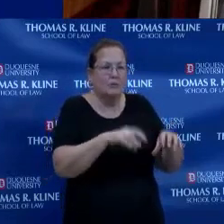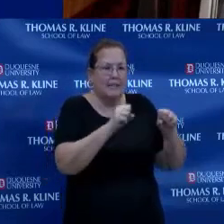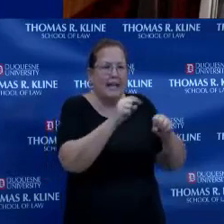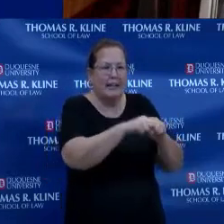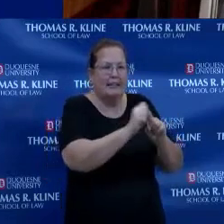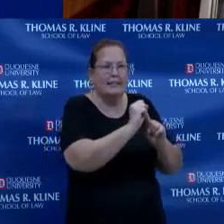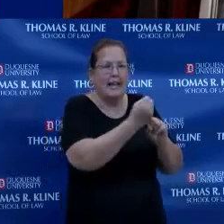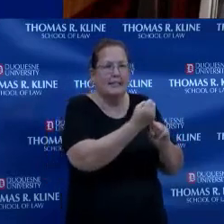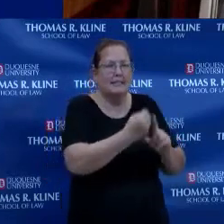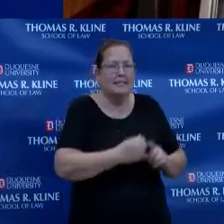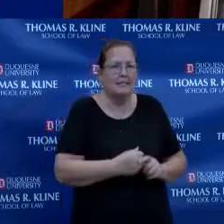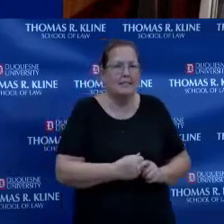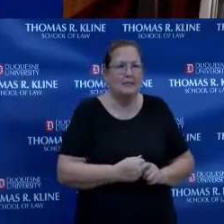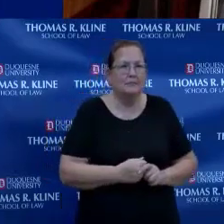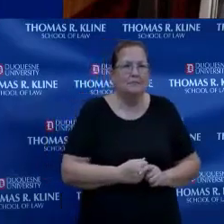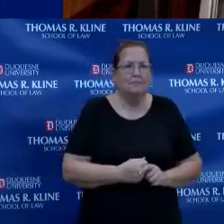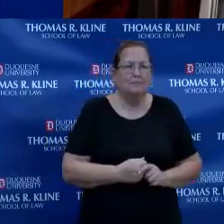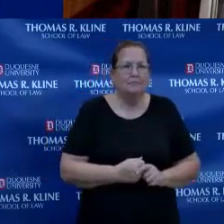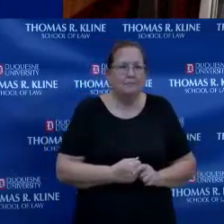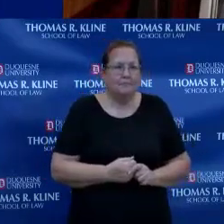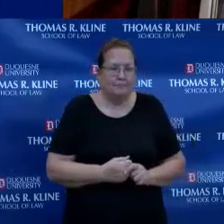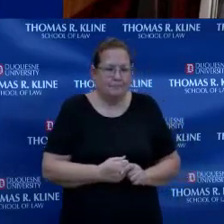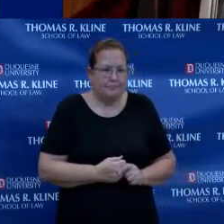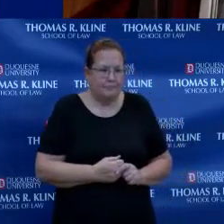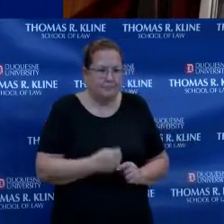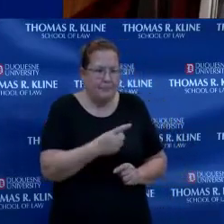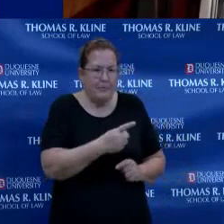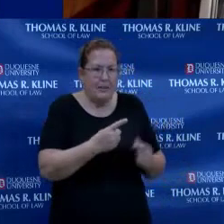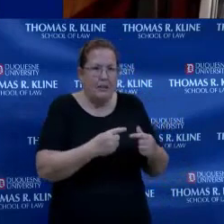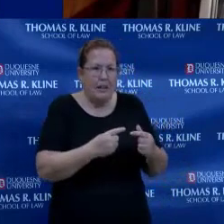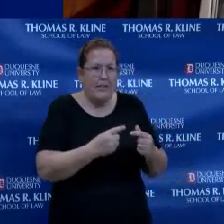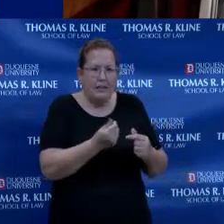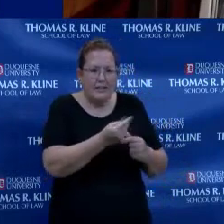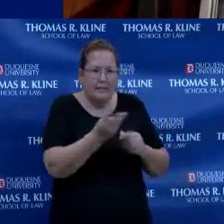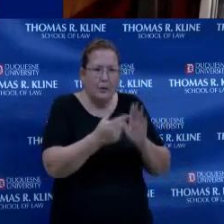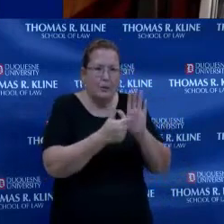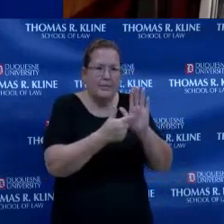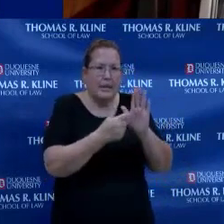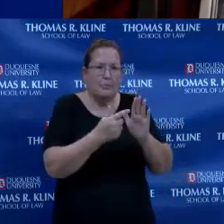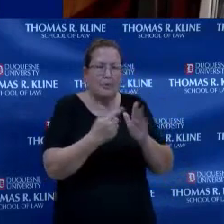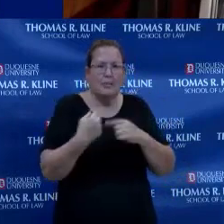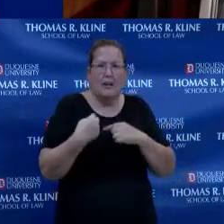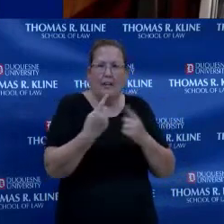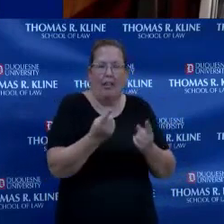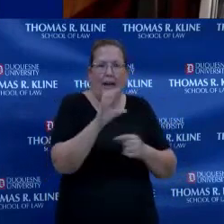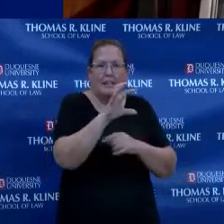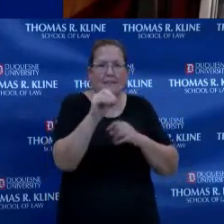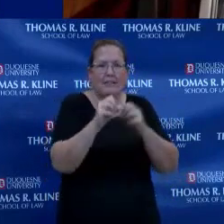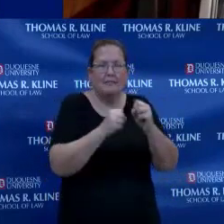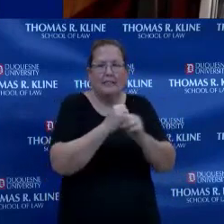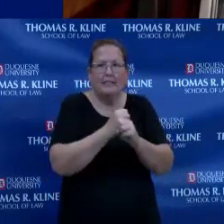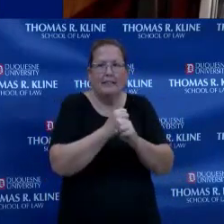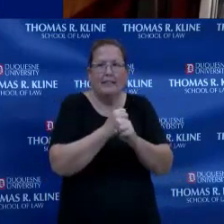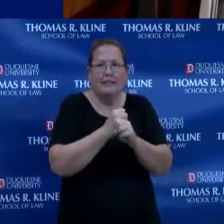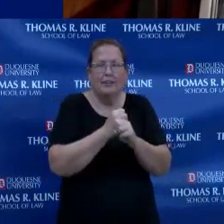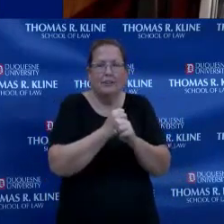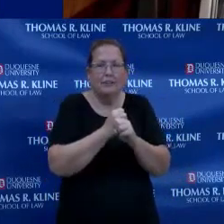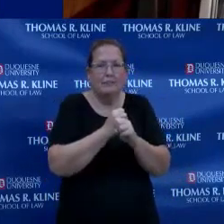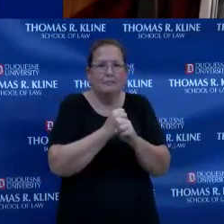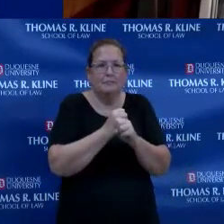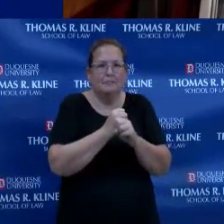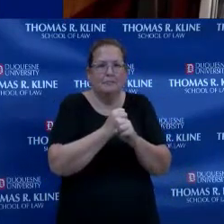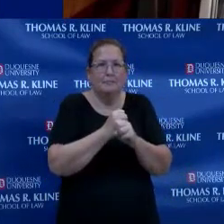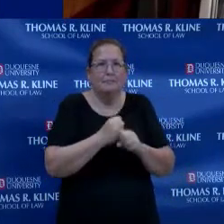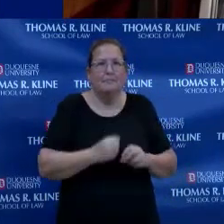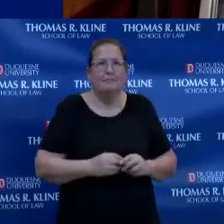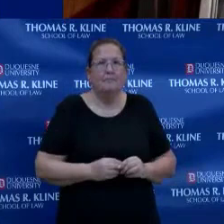in Pennsylvania in each of the past 5 decades. But most proudly in his long legal career, and what